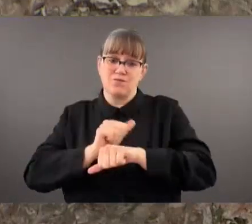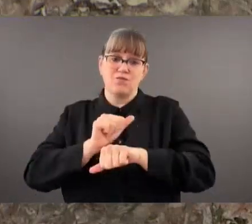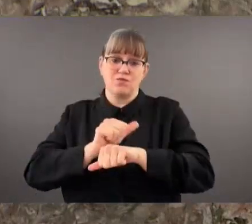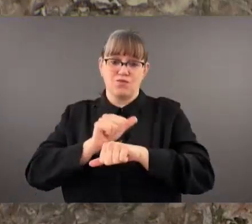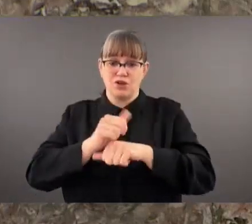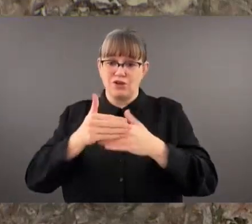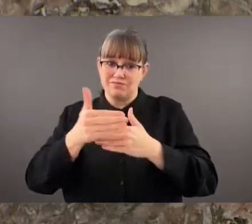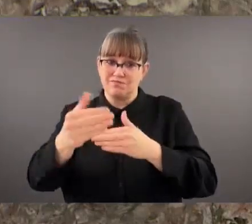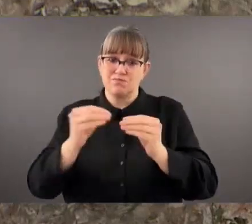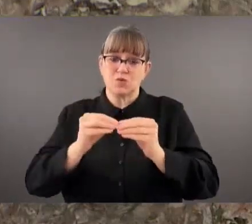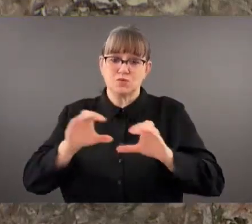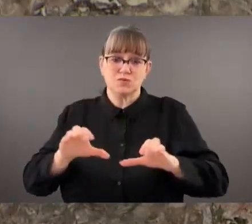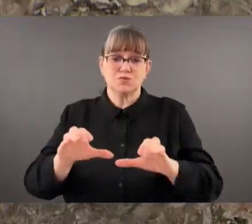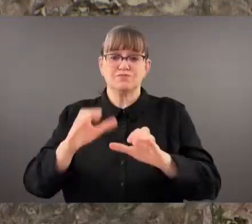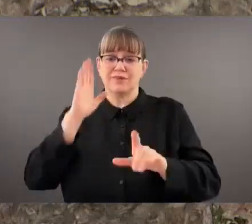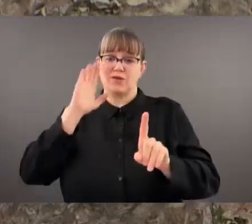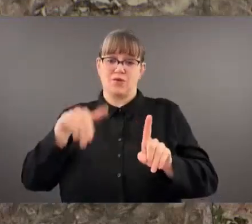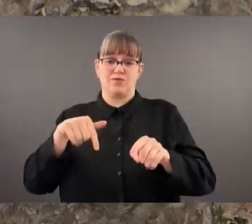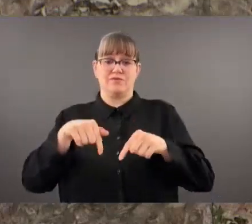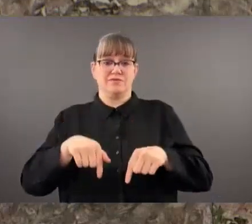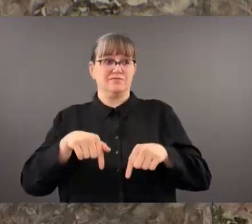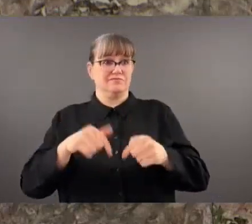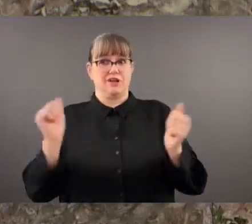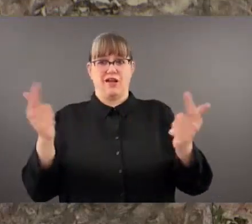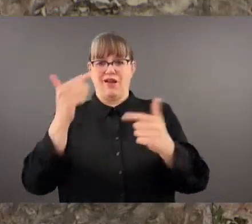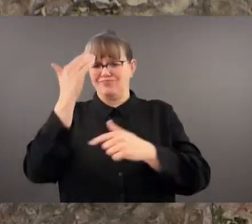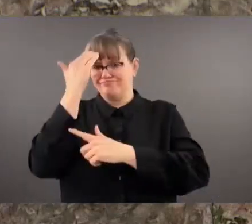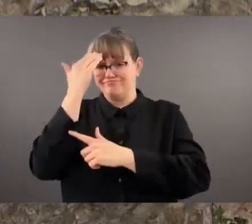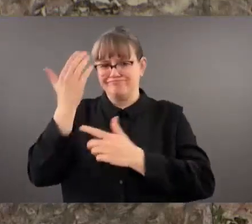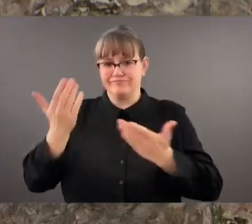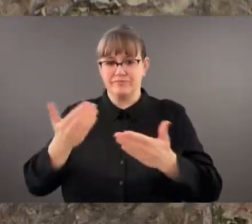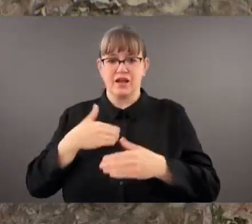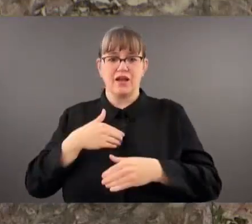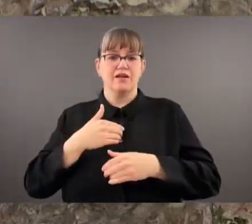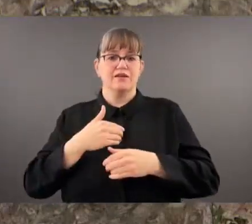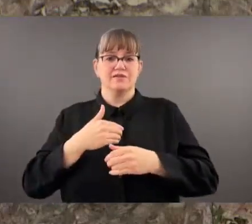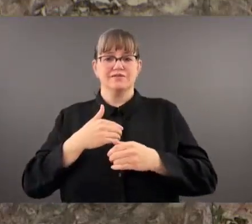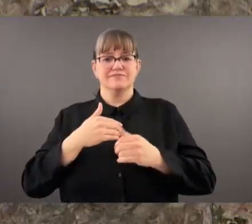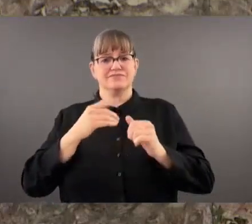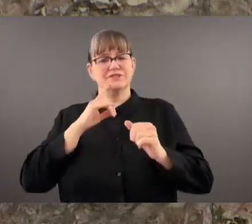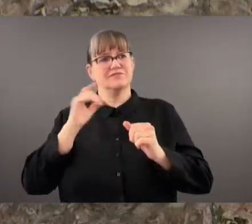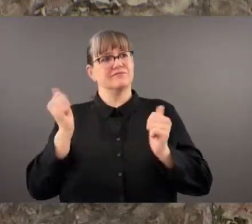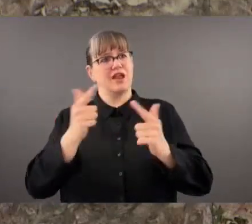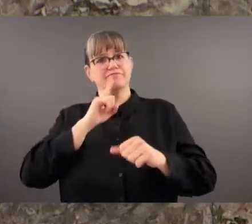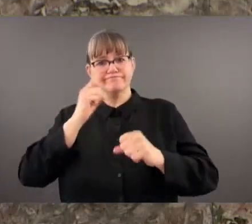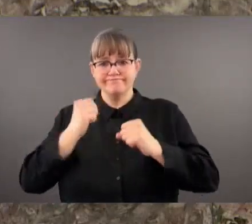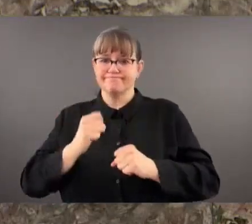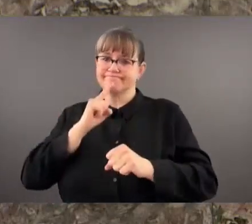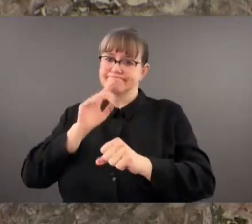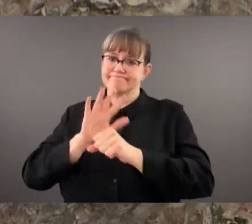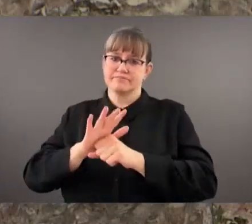is dedicated to continuing to support their communities, their health authorities, and that we can do this work together. Thank you.